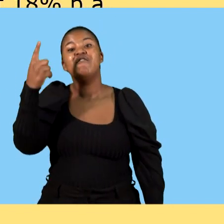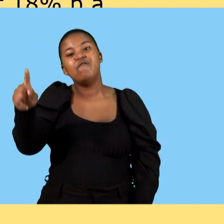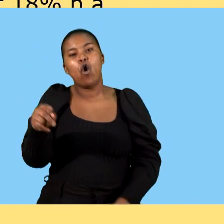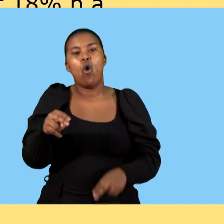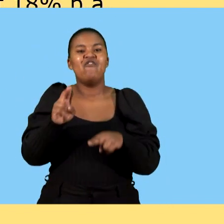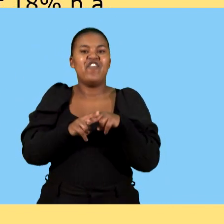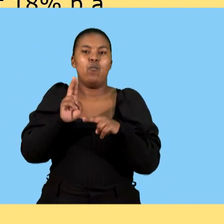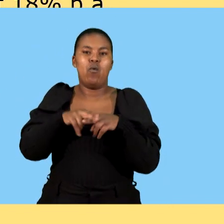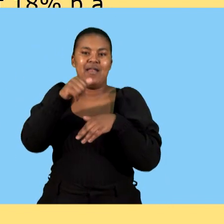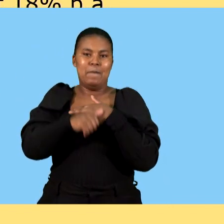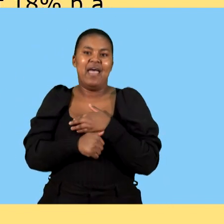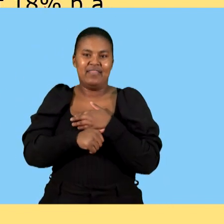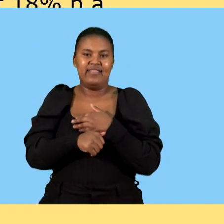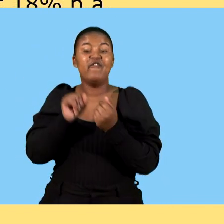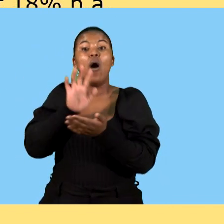18% per annum.